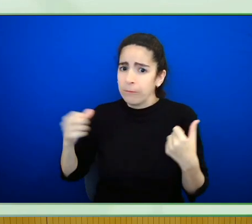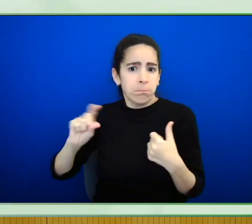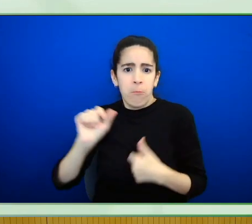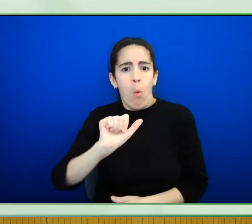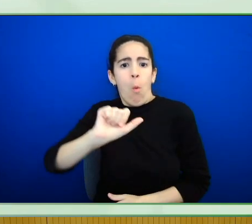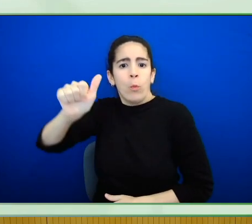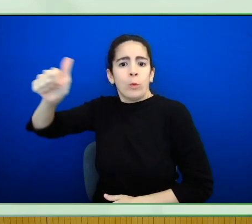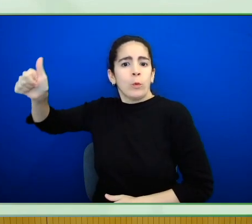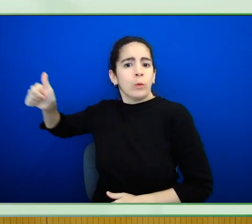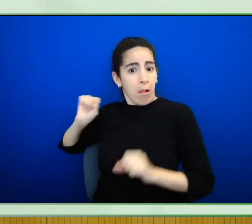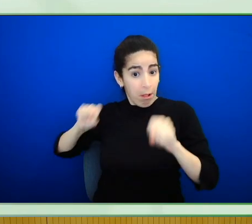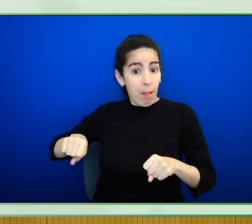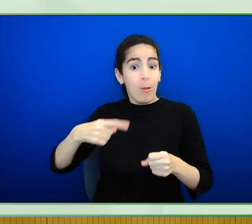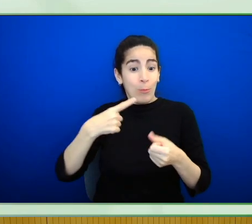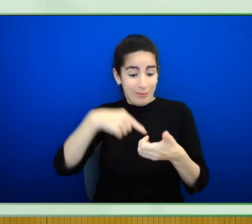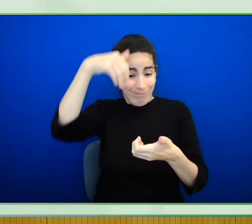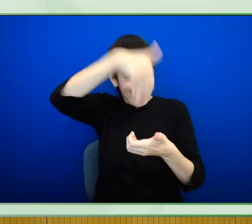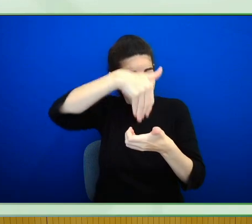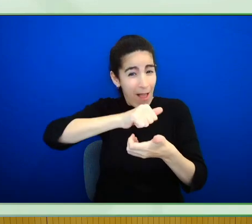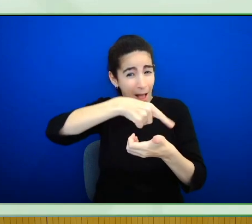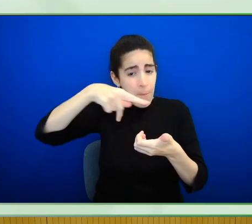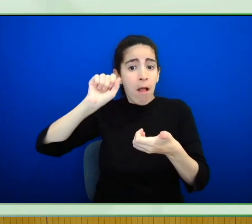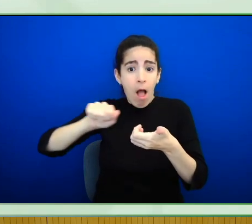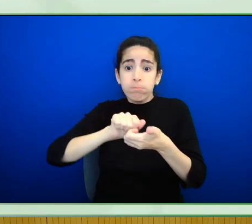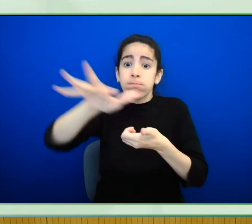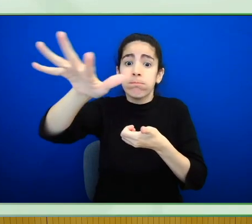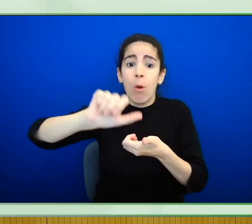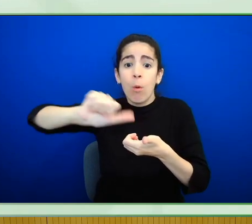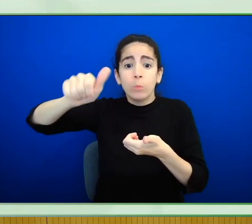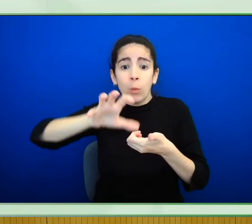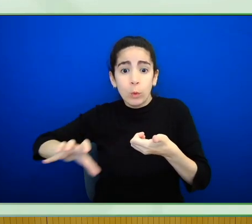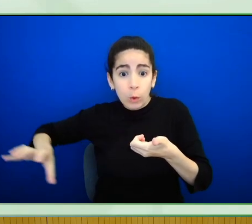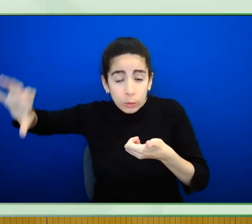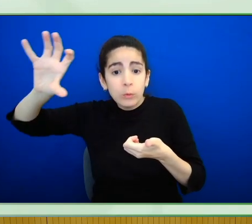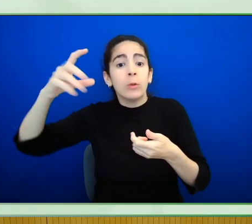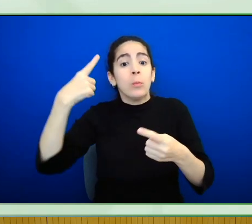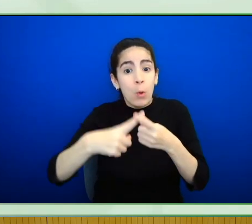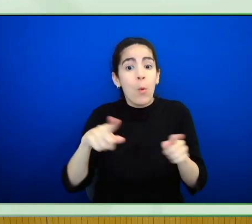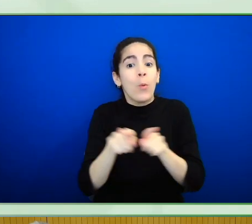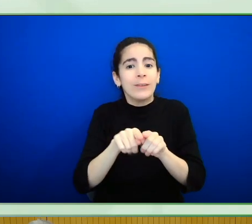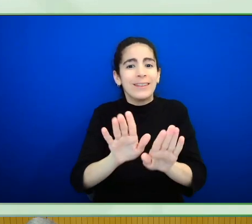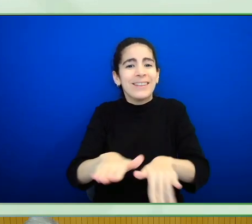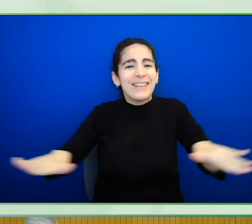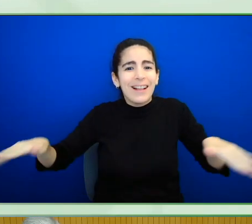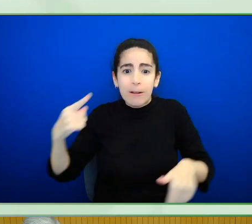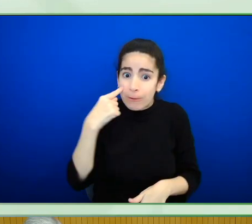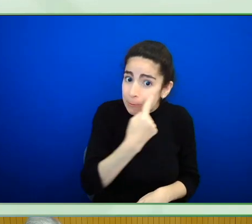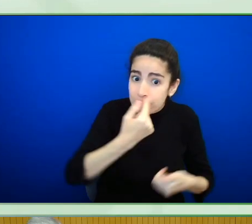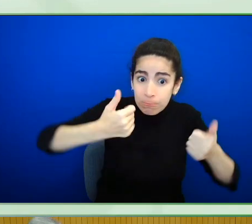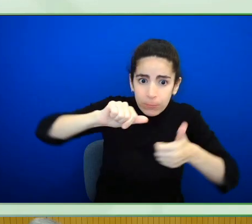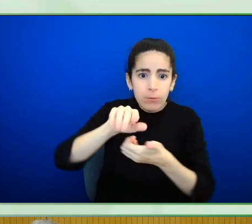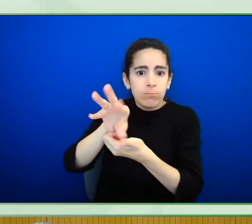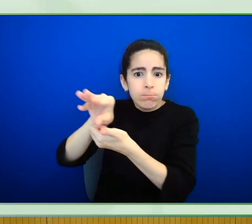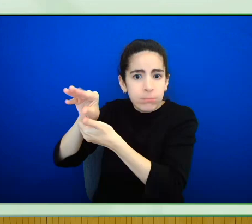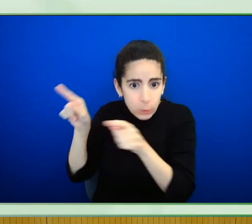homes, and also at the doorstep. So household, we can go in remote and rural locations, identifying people